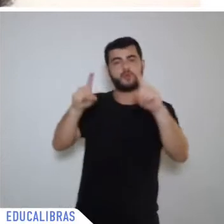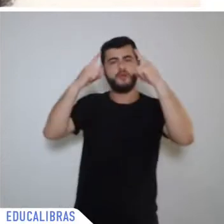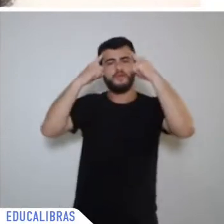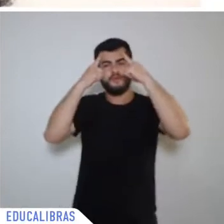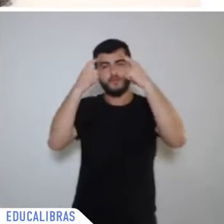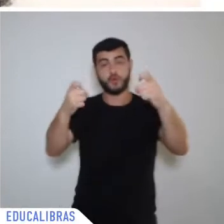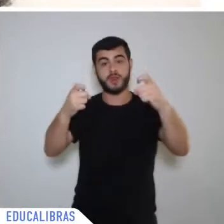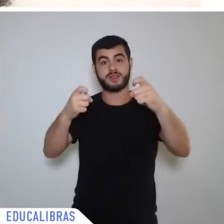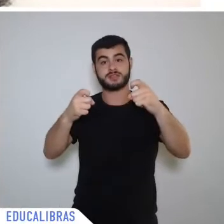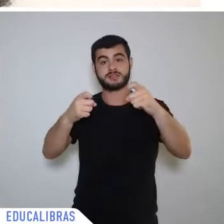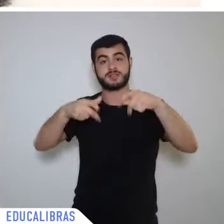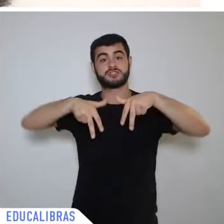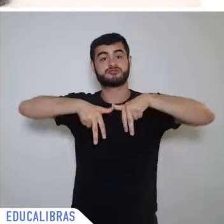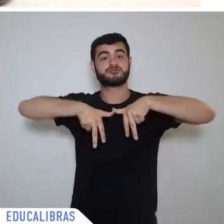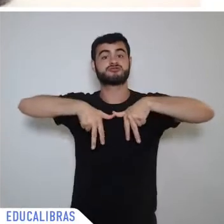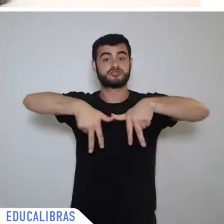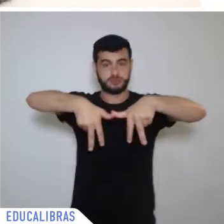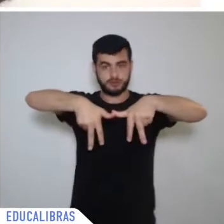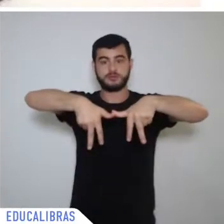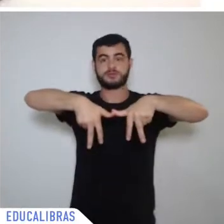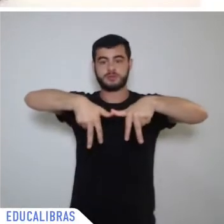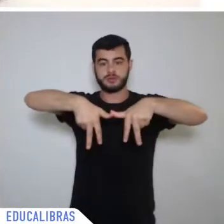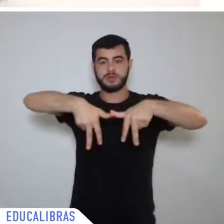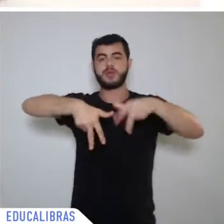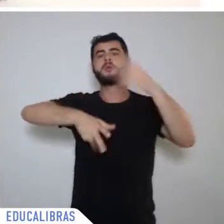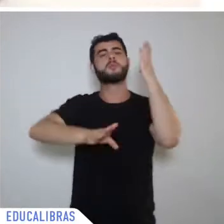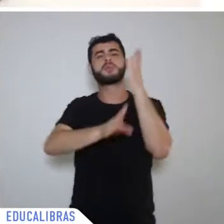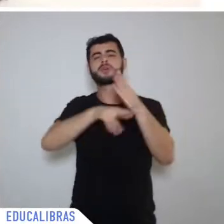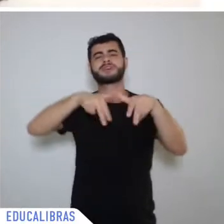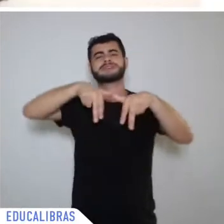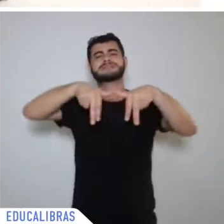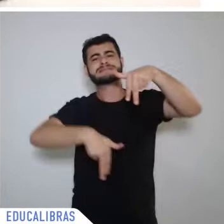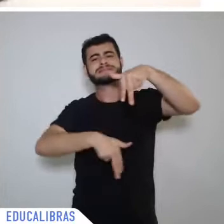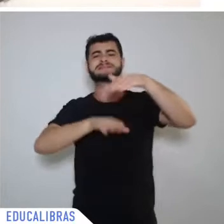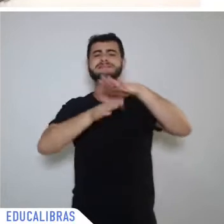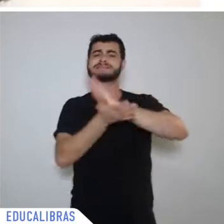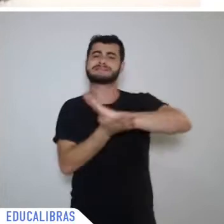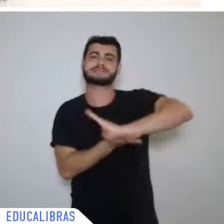gender violence, which is born caused by